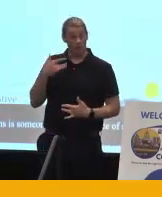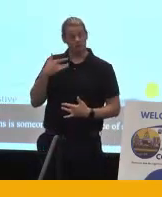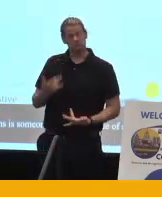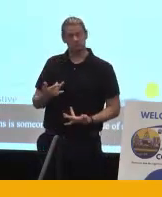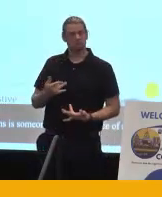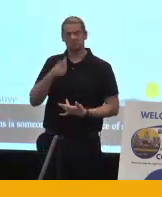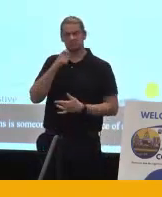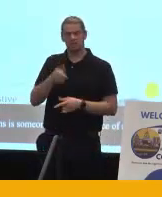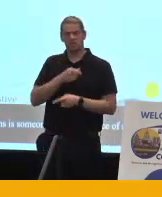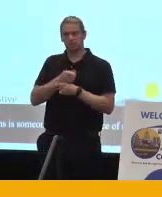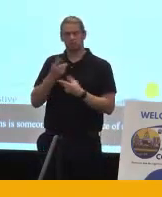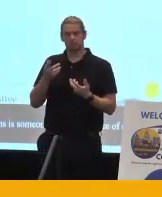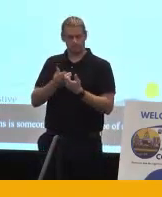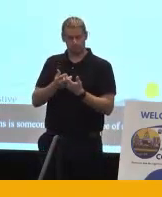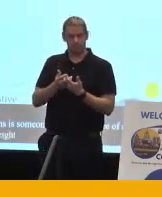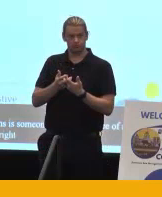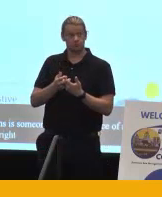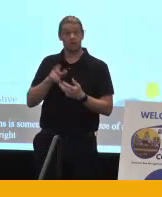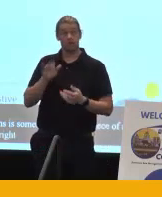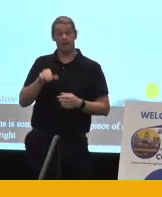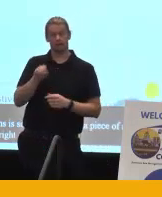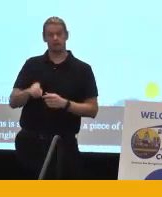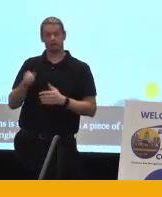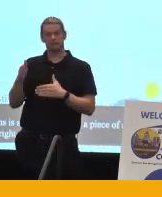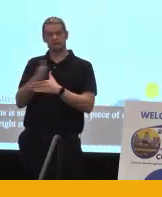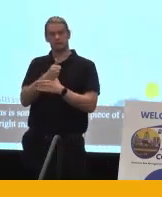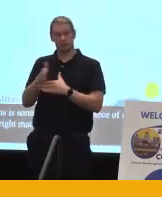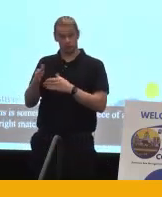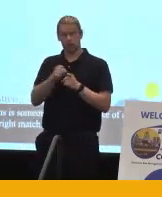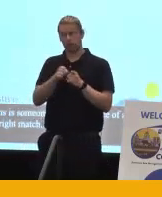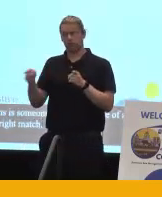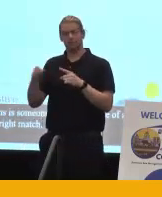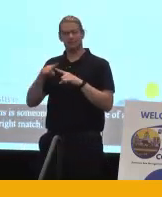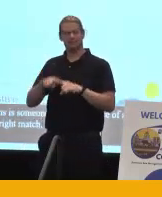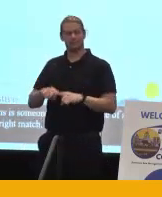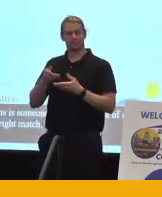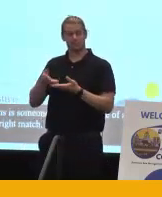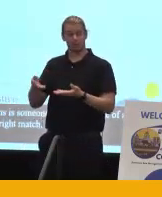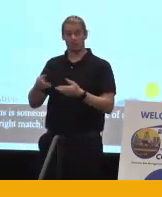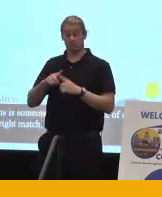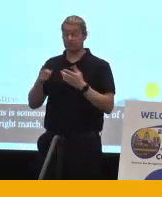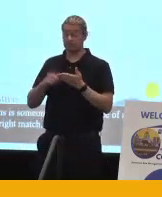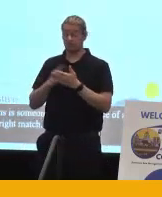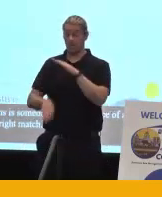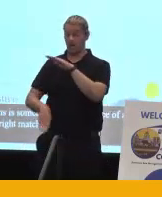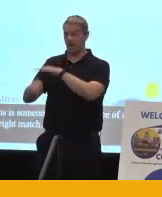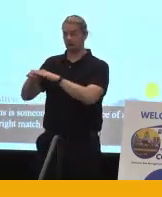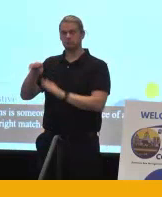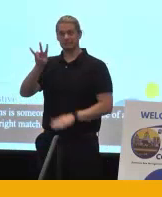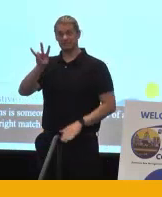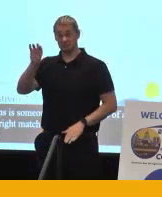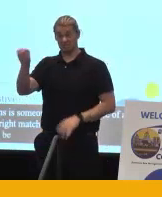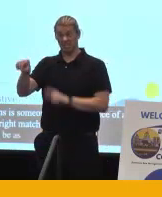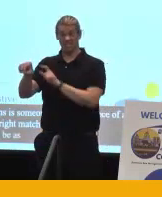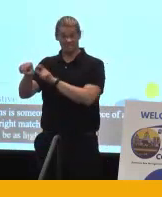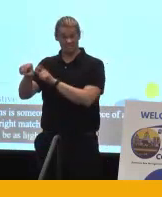that percentage range varies based on the device, and it can be as high as 75%. And that's a lot.